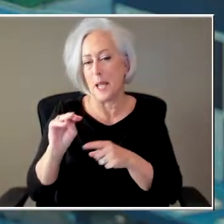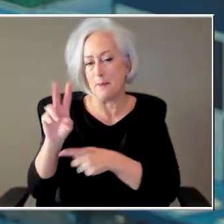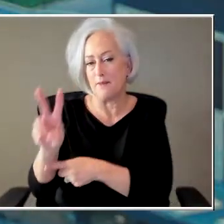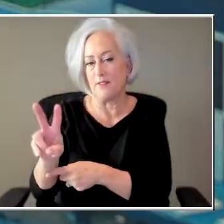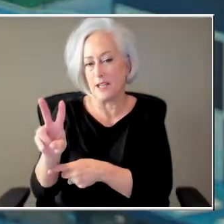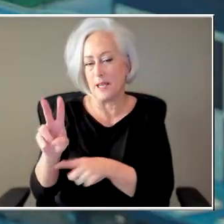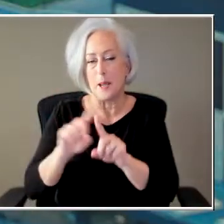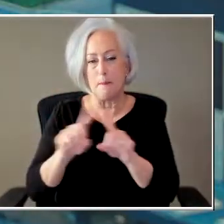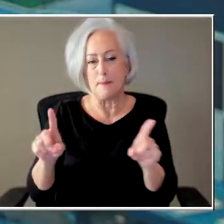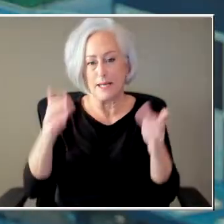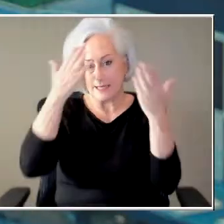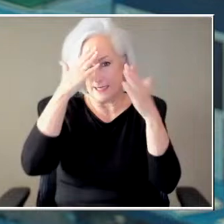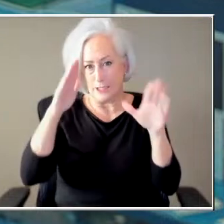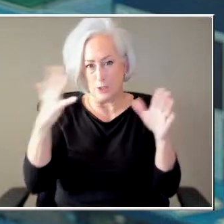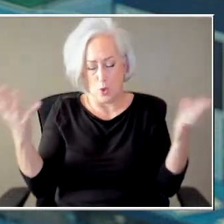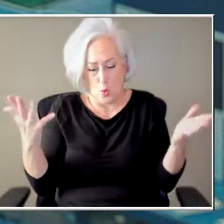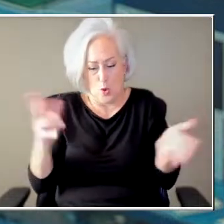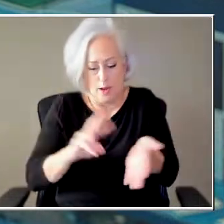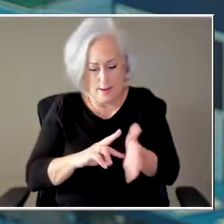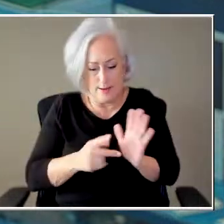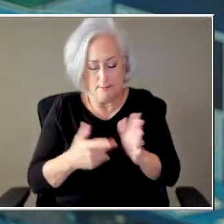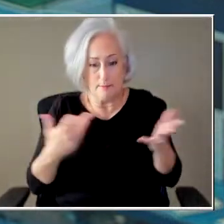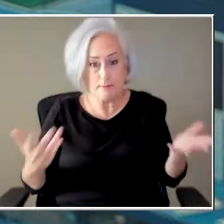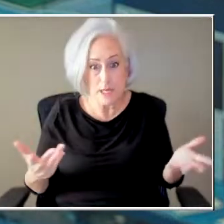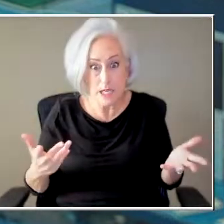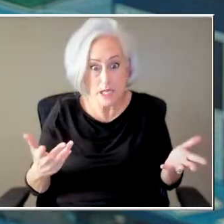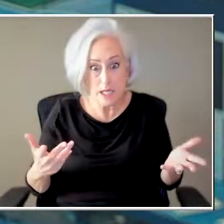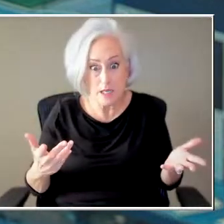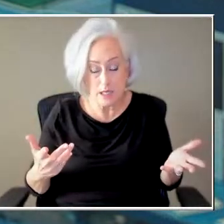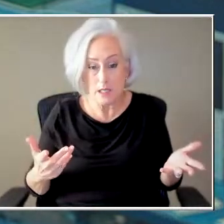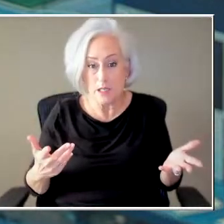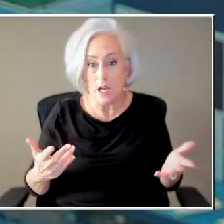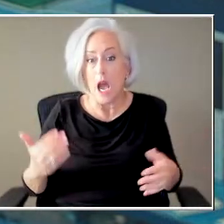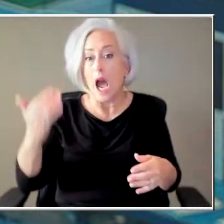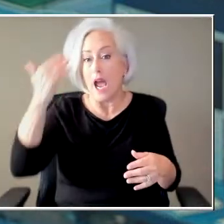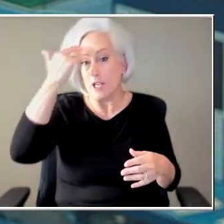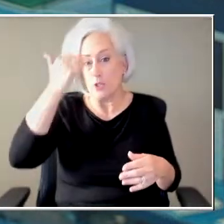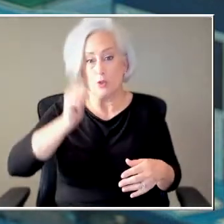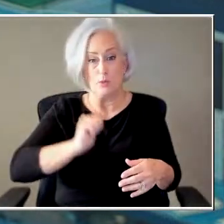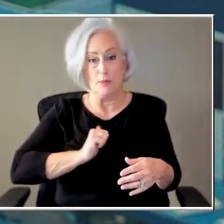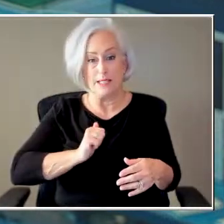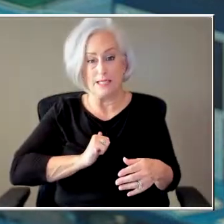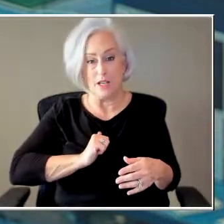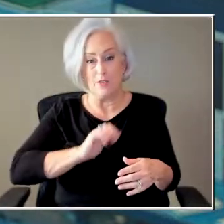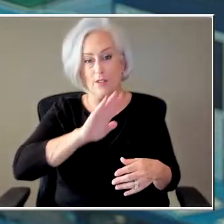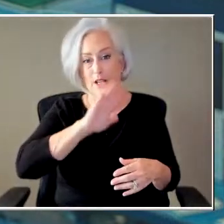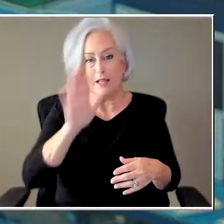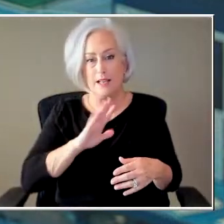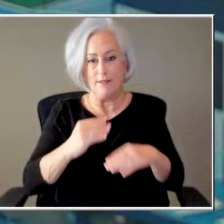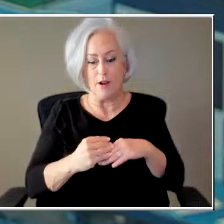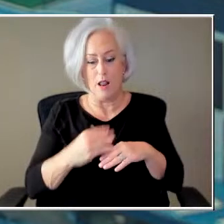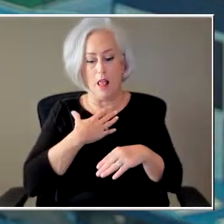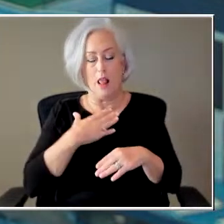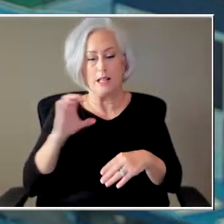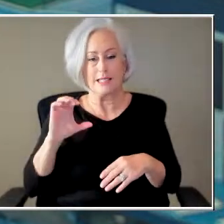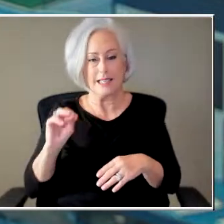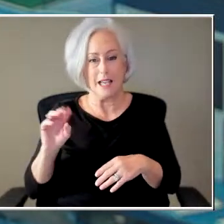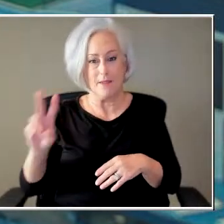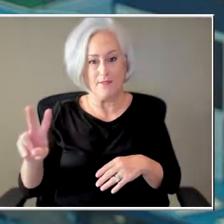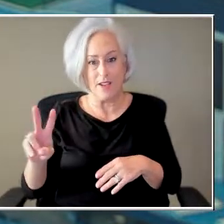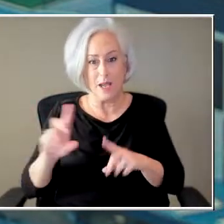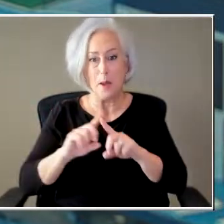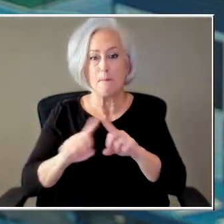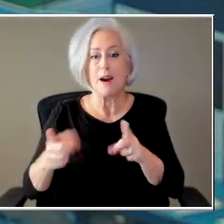it was. But I knew that I was never exposed to CMV, but my donor